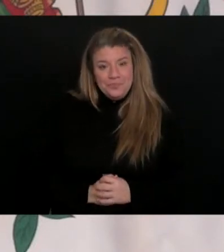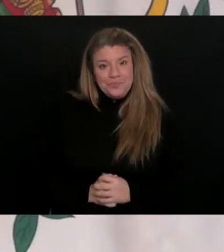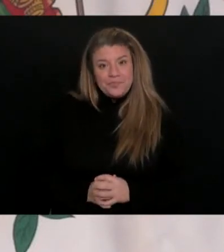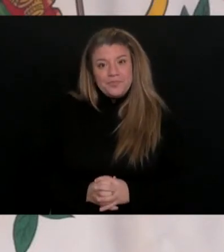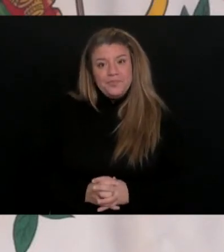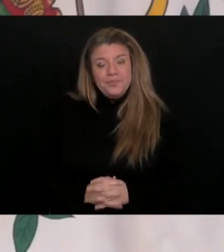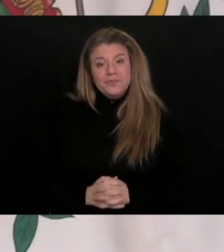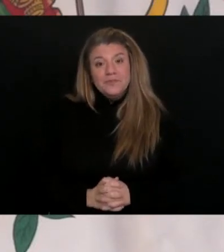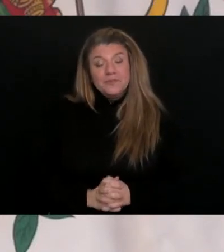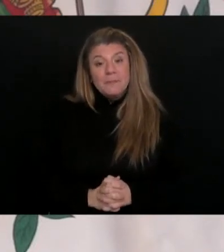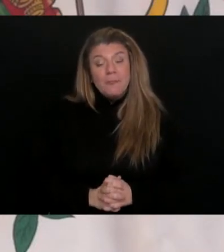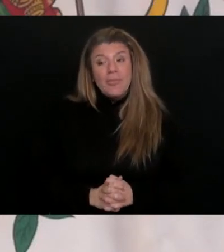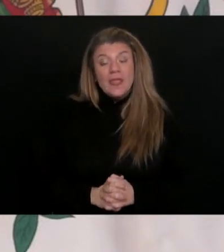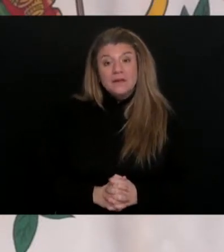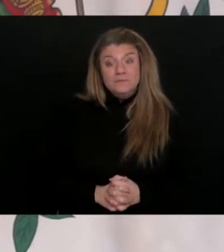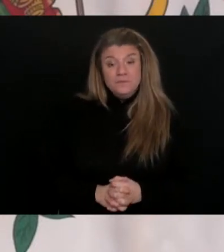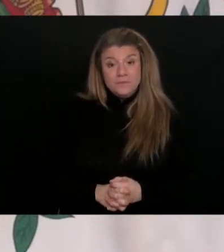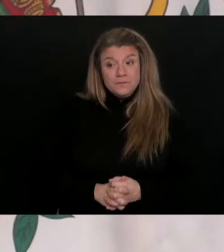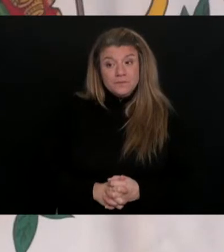The